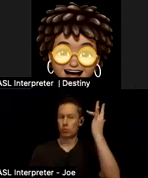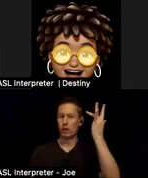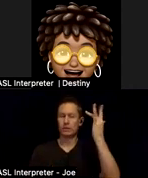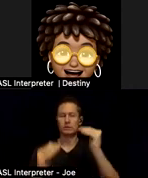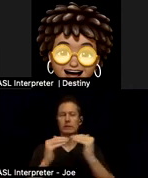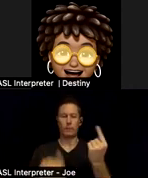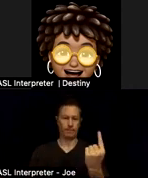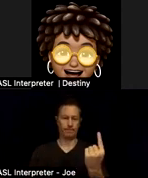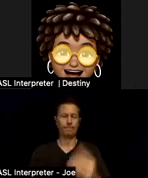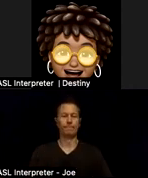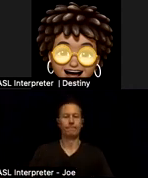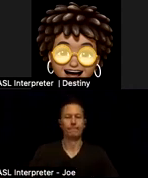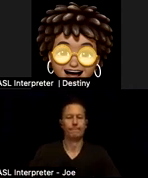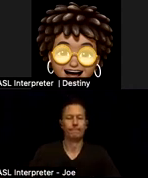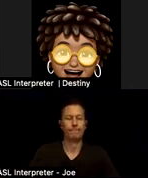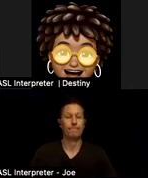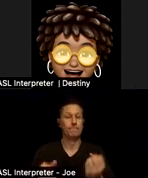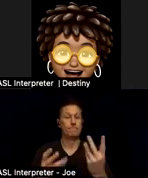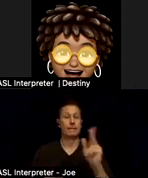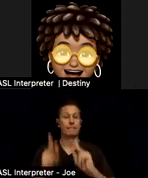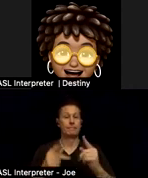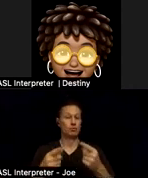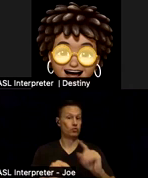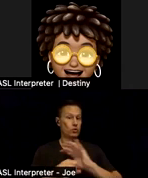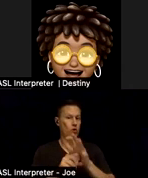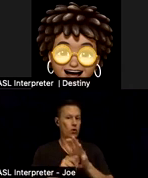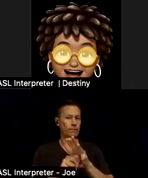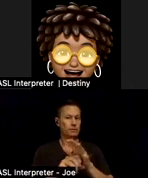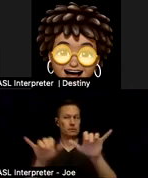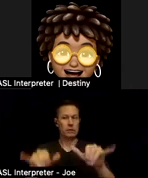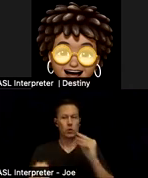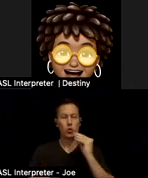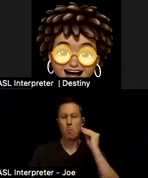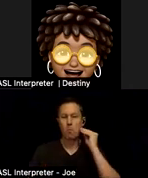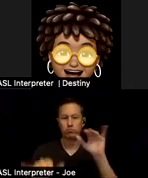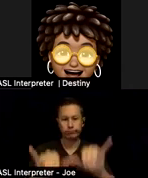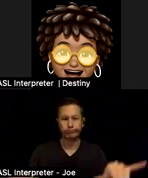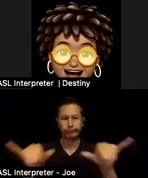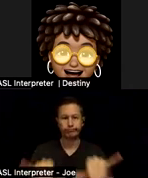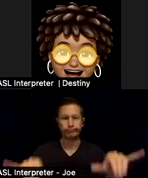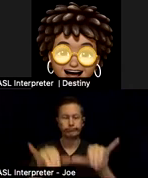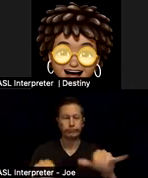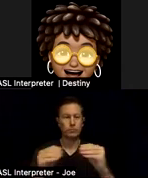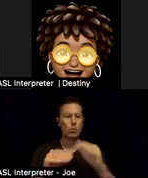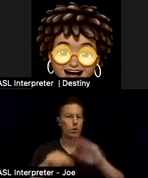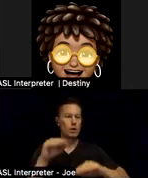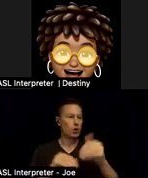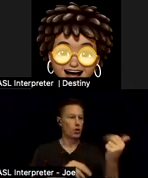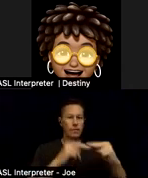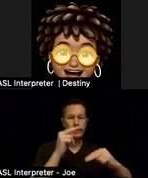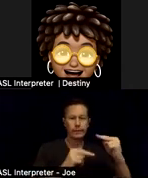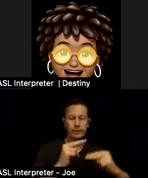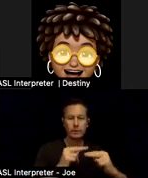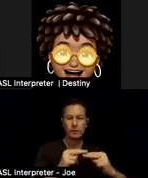Many people during COVID spent a lot of time in their residence, much more than any other building. So maybe